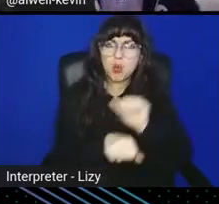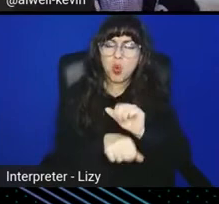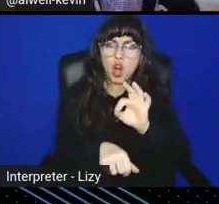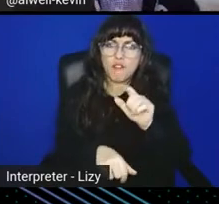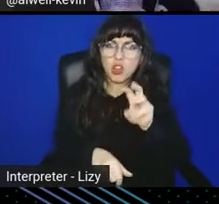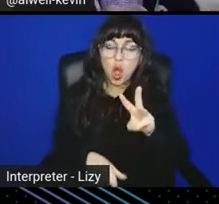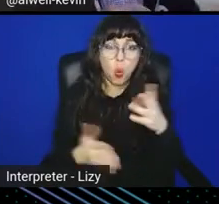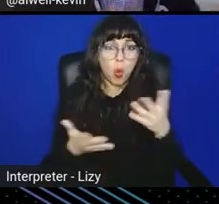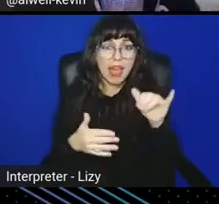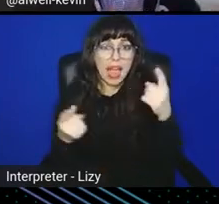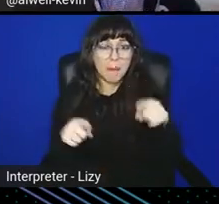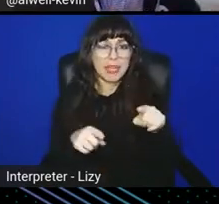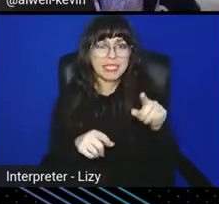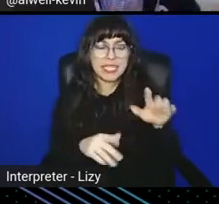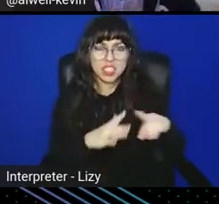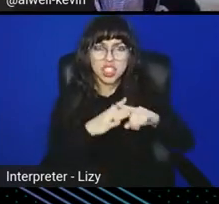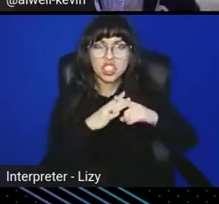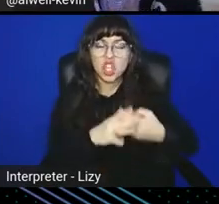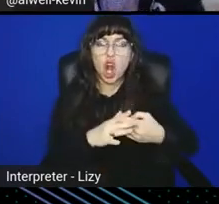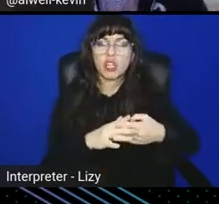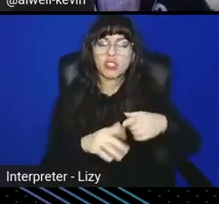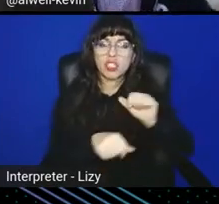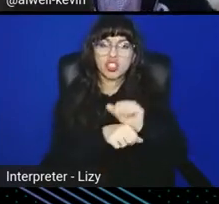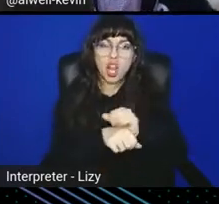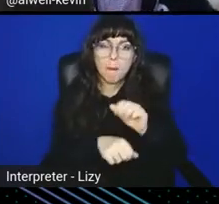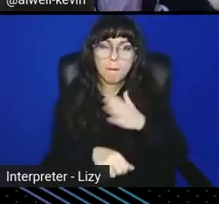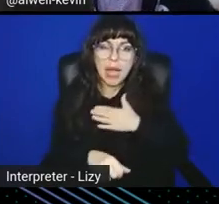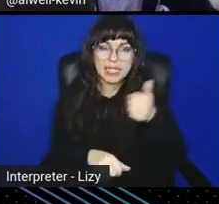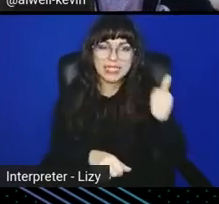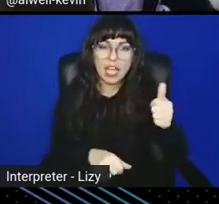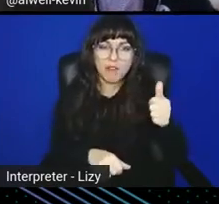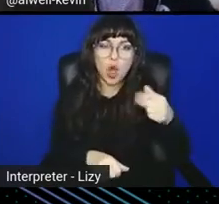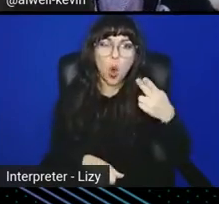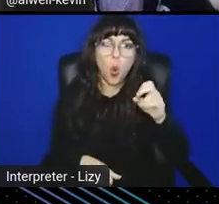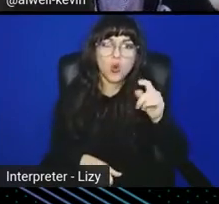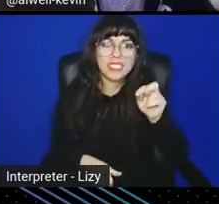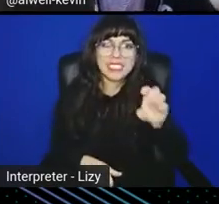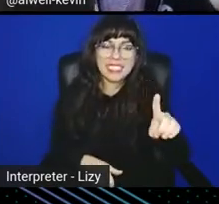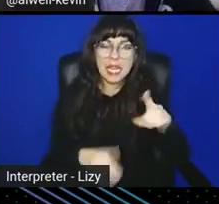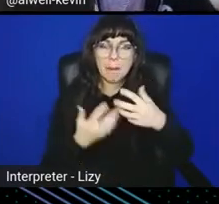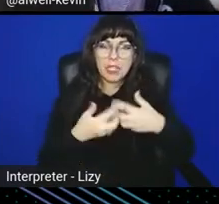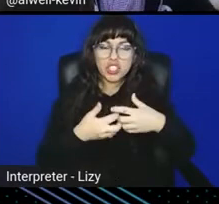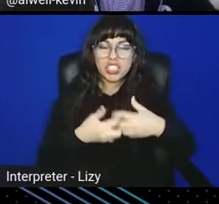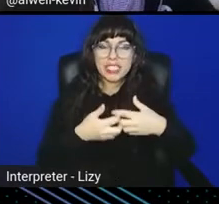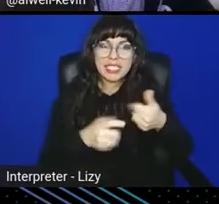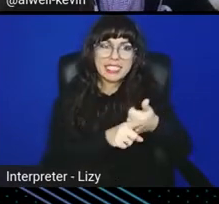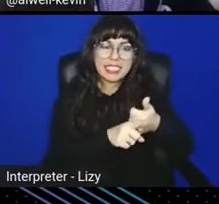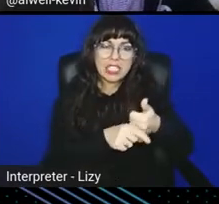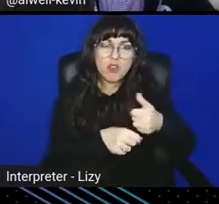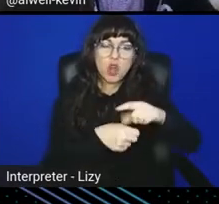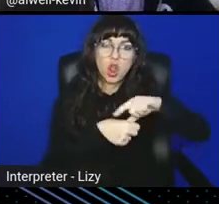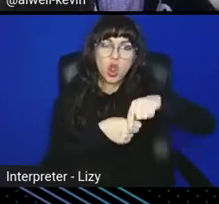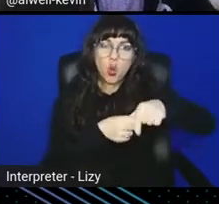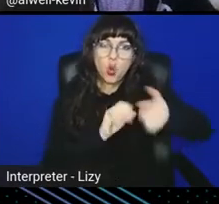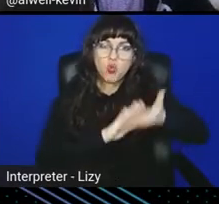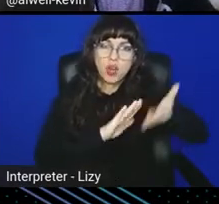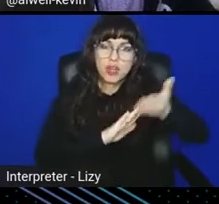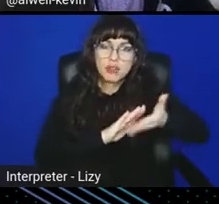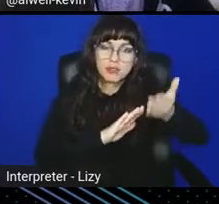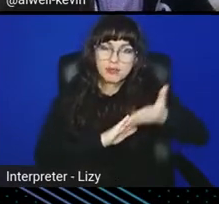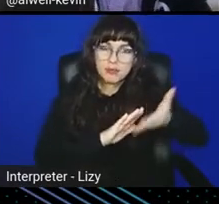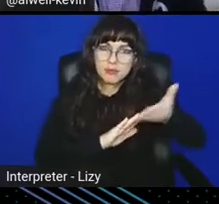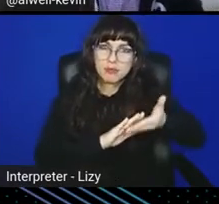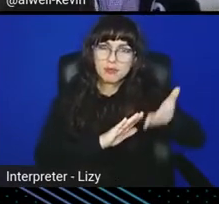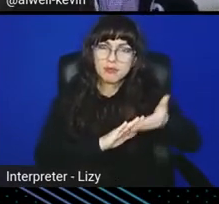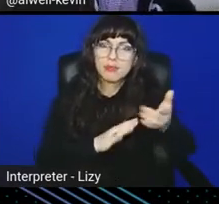job on my self-hosted machine, which happens to be running locally. Okay, so it's running locally. And I'm using